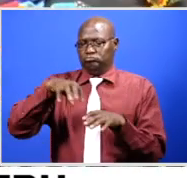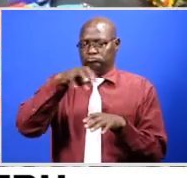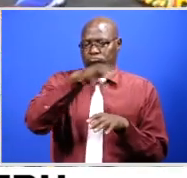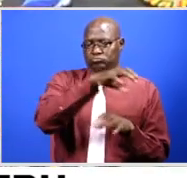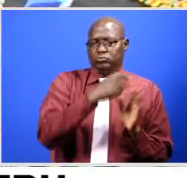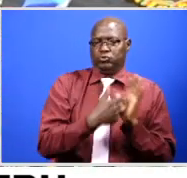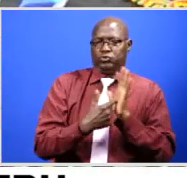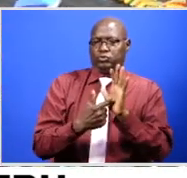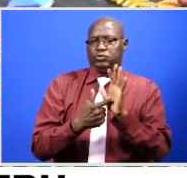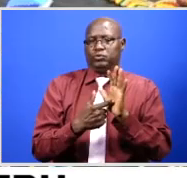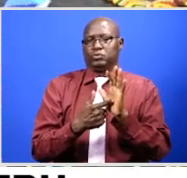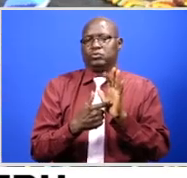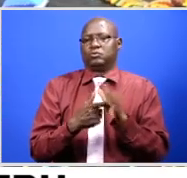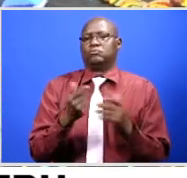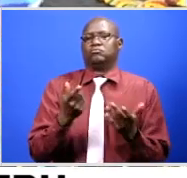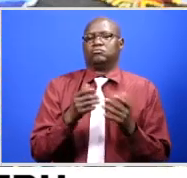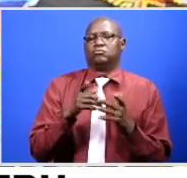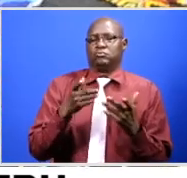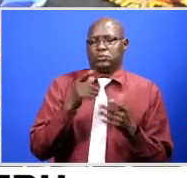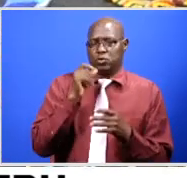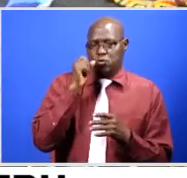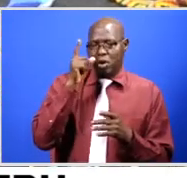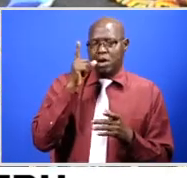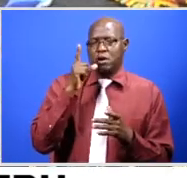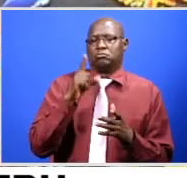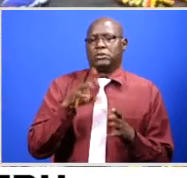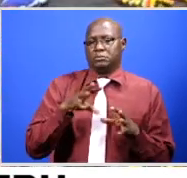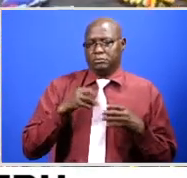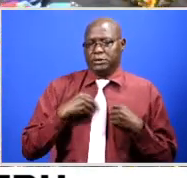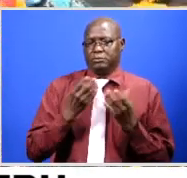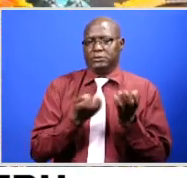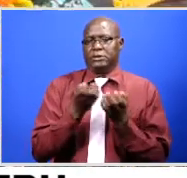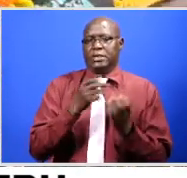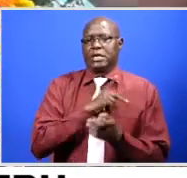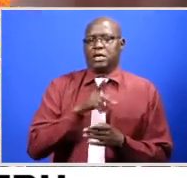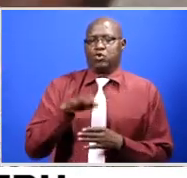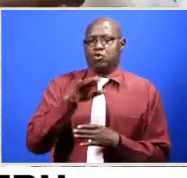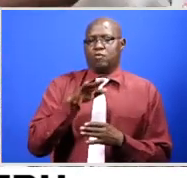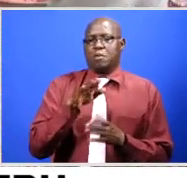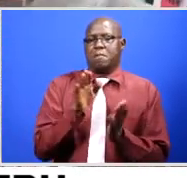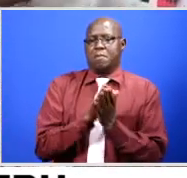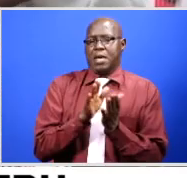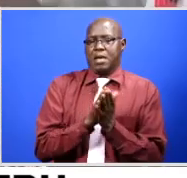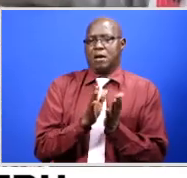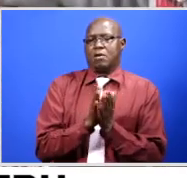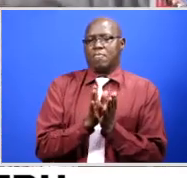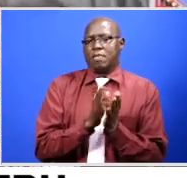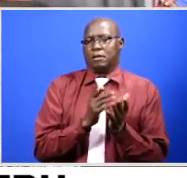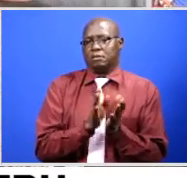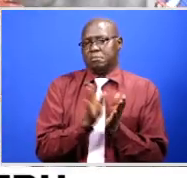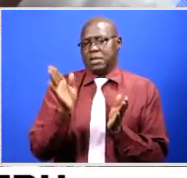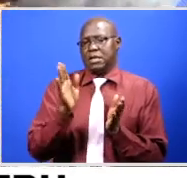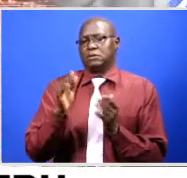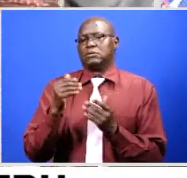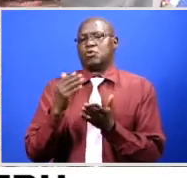and for Christians to wake up and embrace business. The event was sponsored by Kingdom Bank, a subsidiary of the Cooperative Bank of Kenya. CITAM